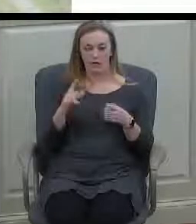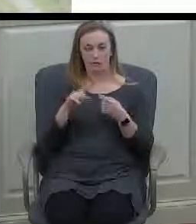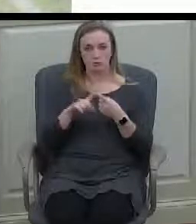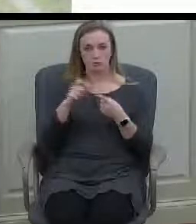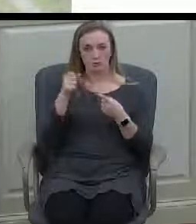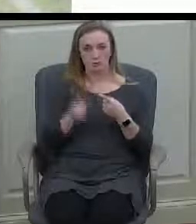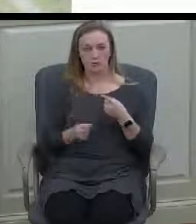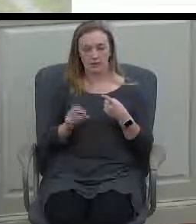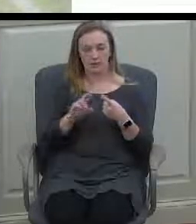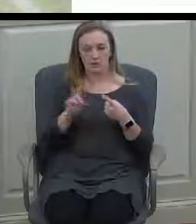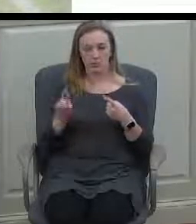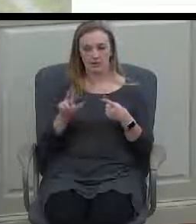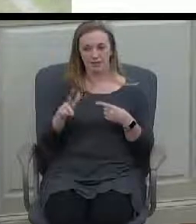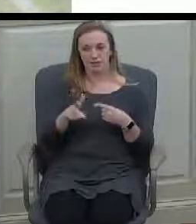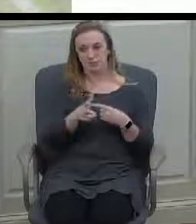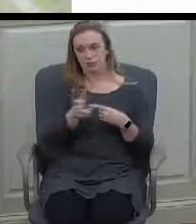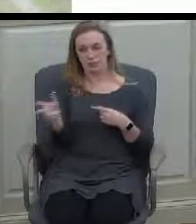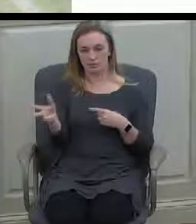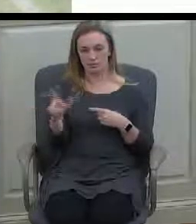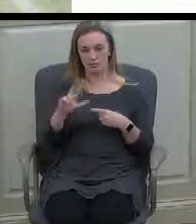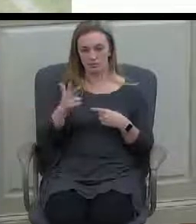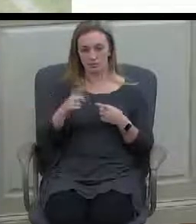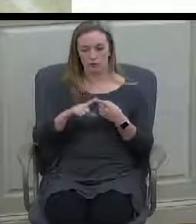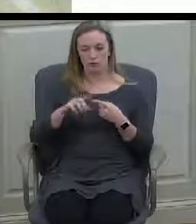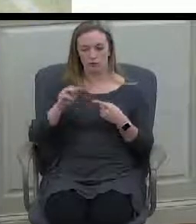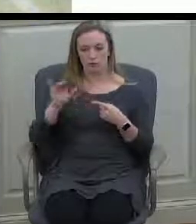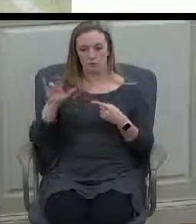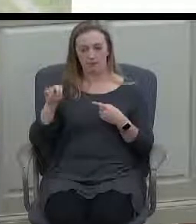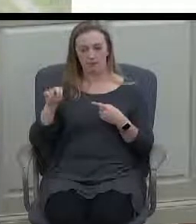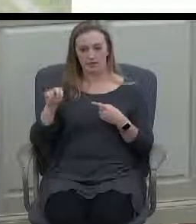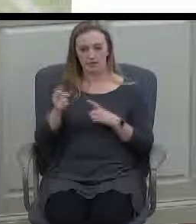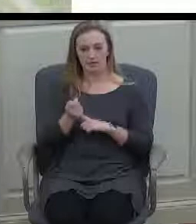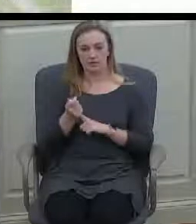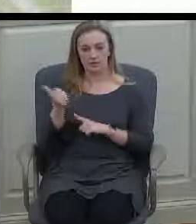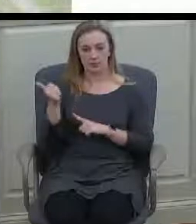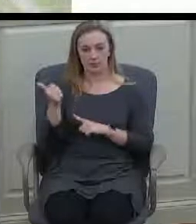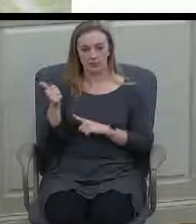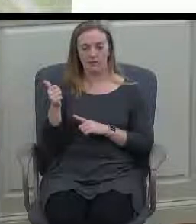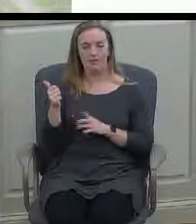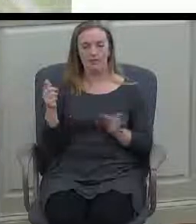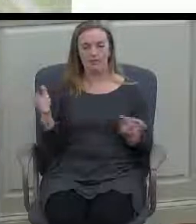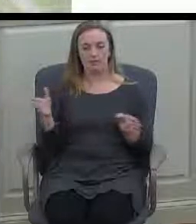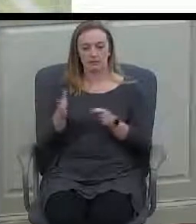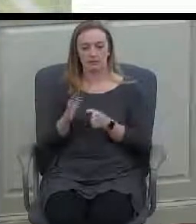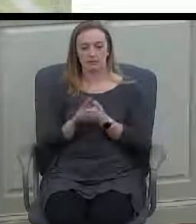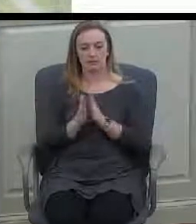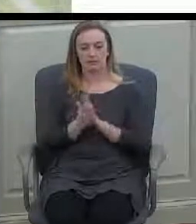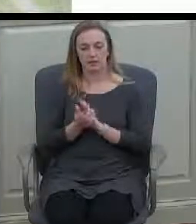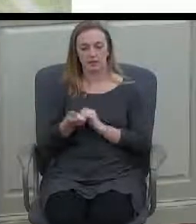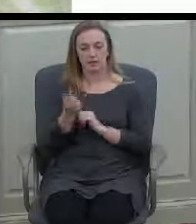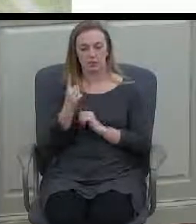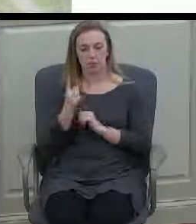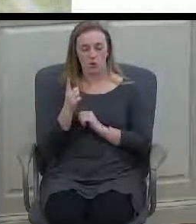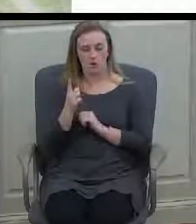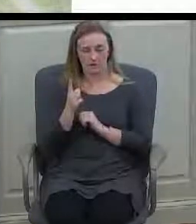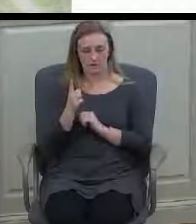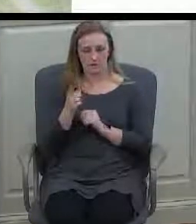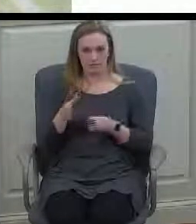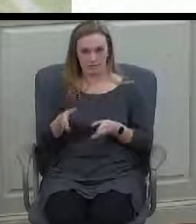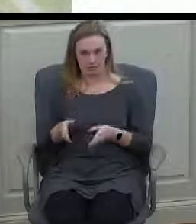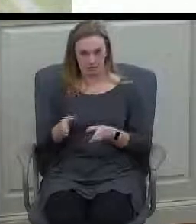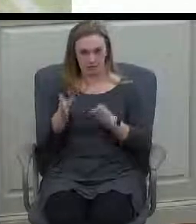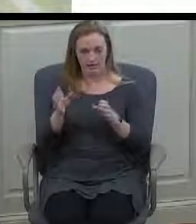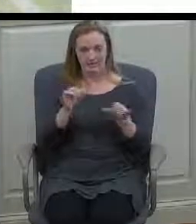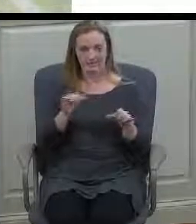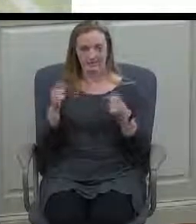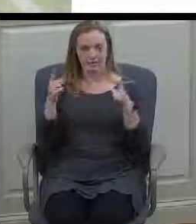been eliminated, and it's combined with the through and the left turn lane. And the same thing happens